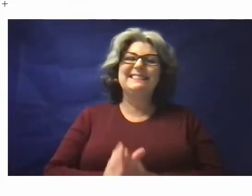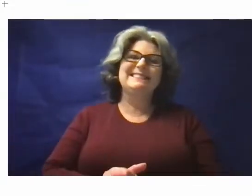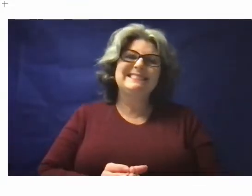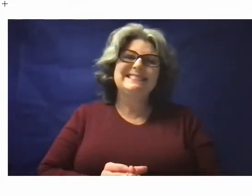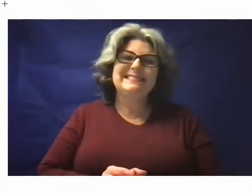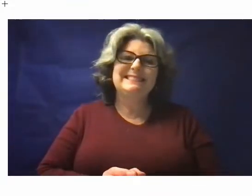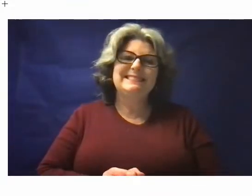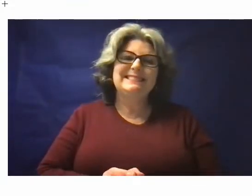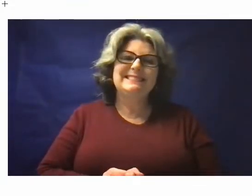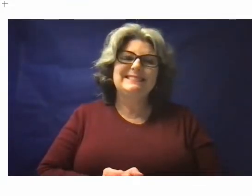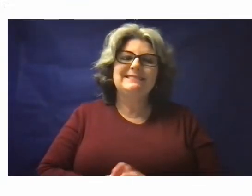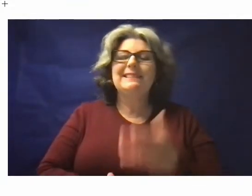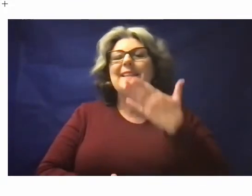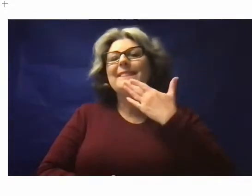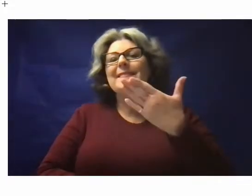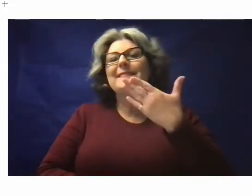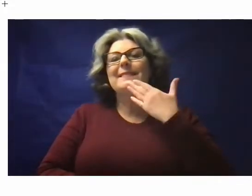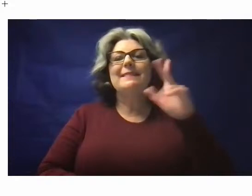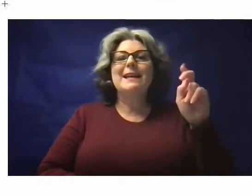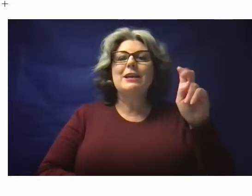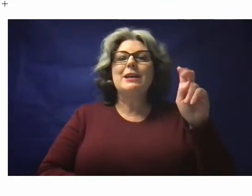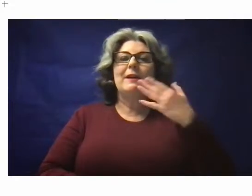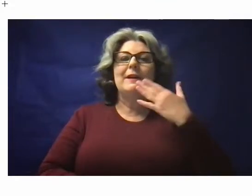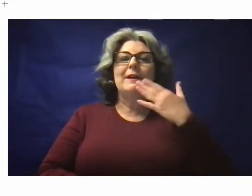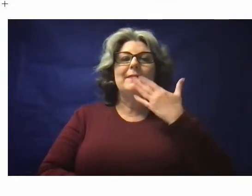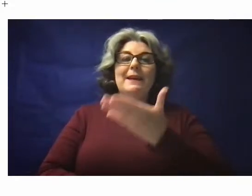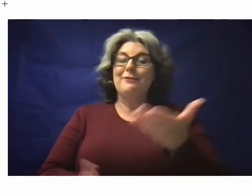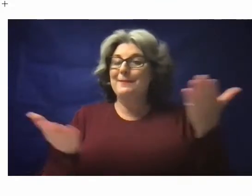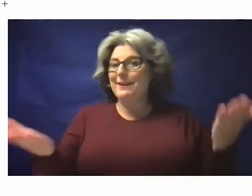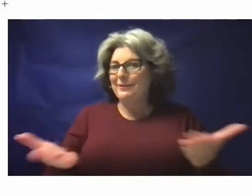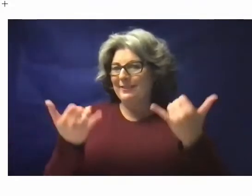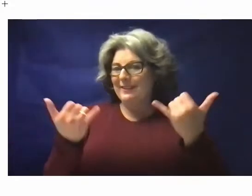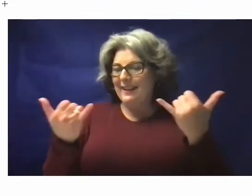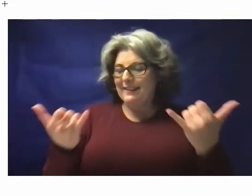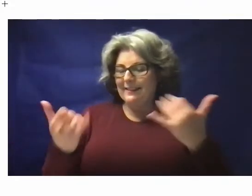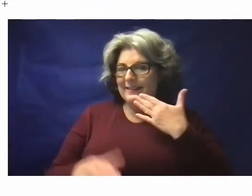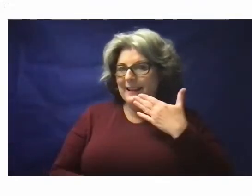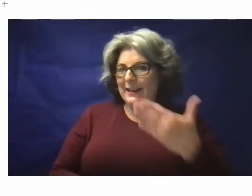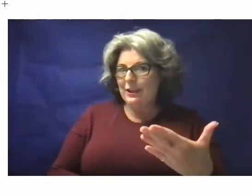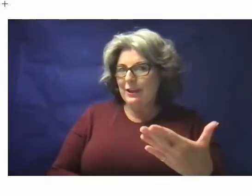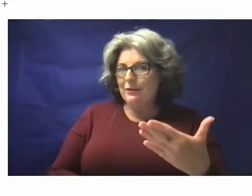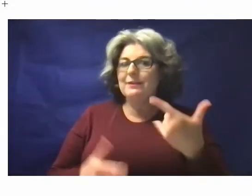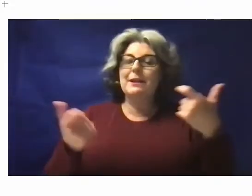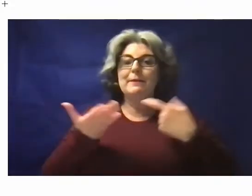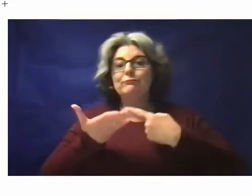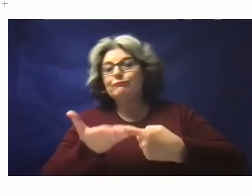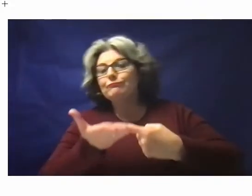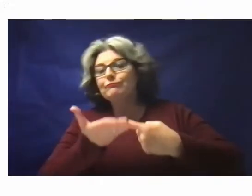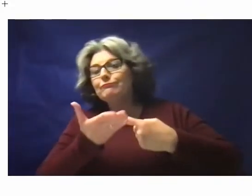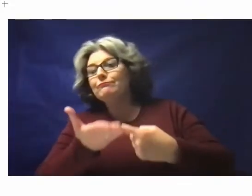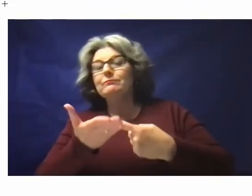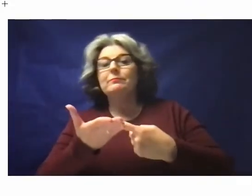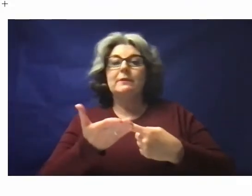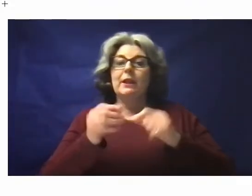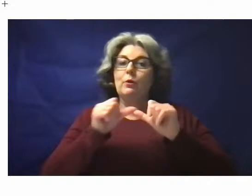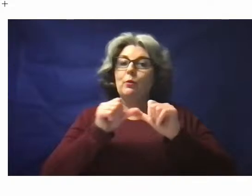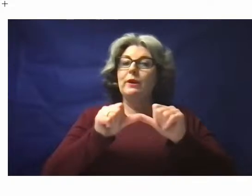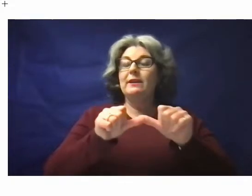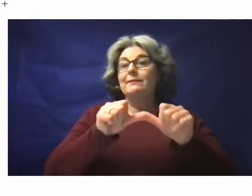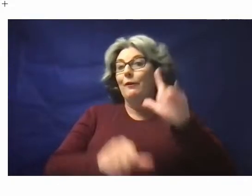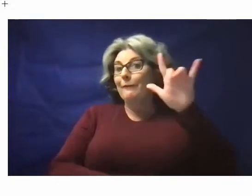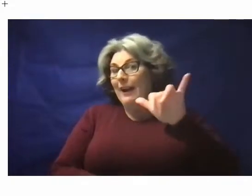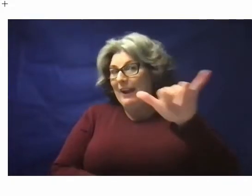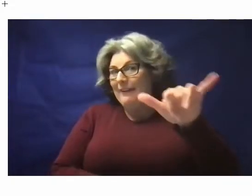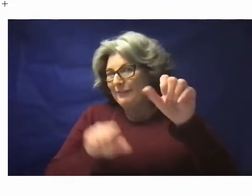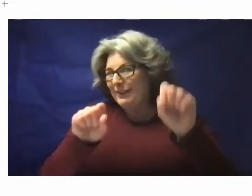Awesome. Thank you. I appreciate that. And I really appreciate you all being here today. I know it's a big conversation and like I say, we could go on forever, but I'm